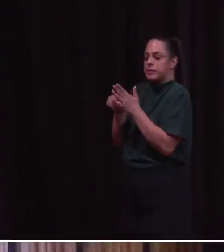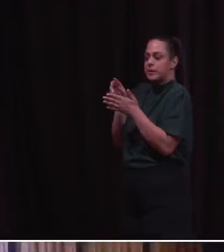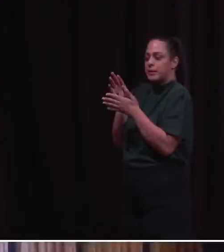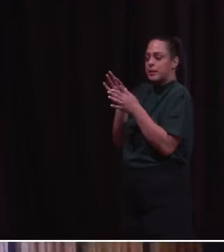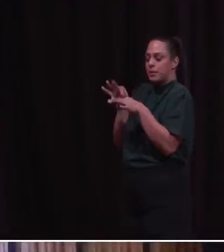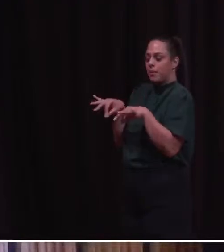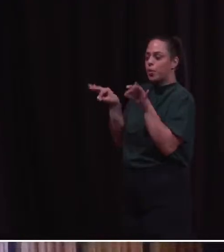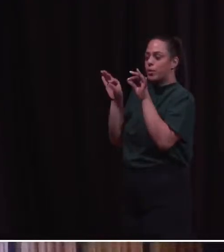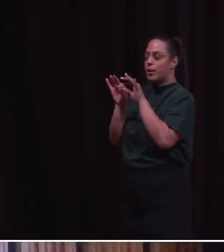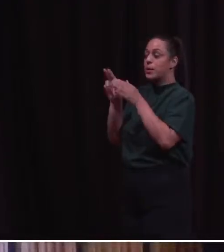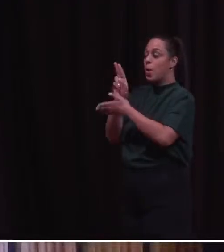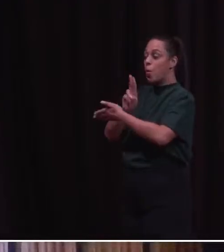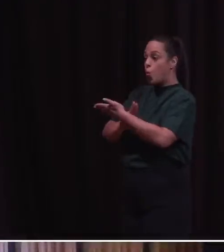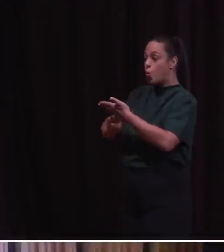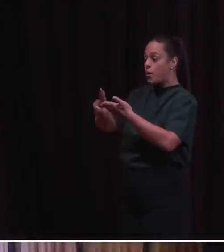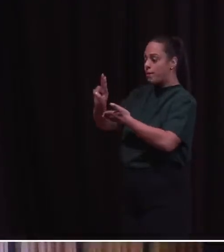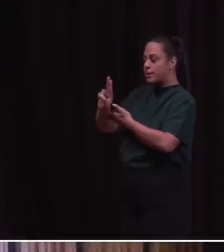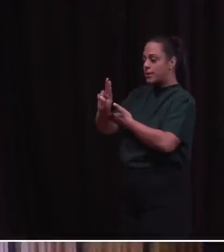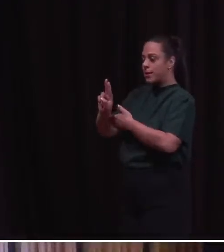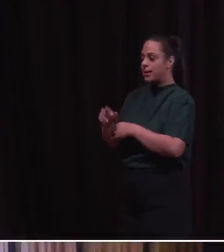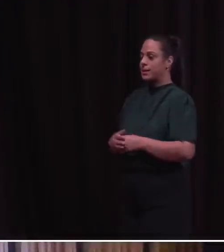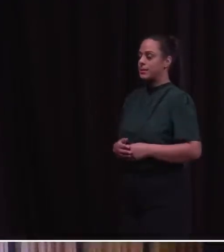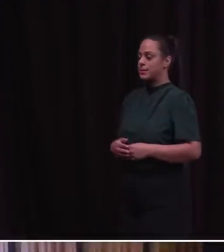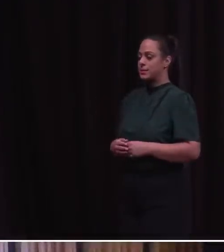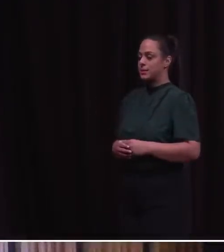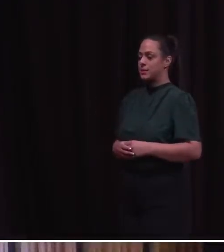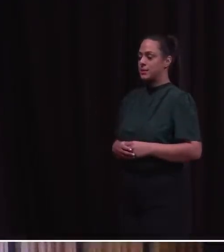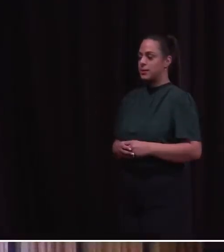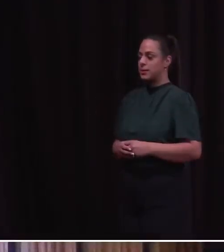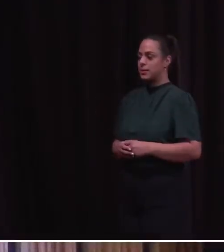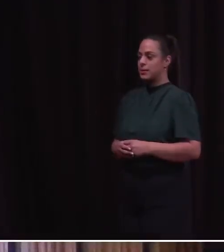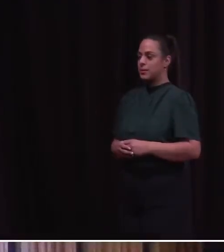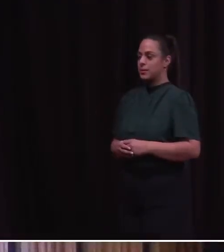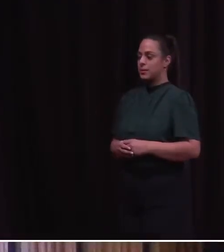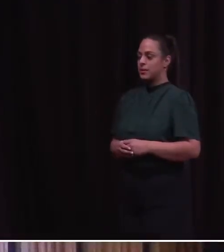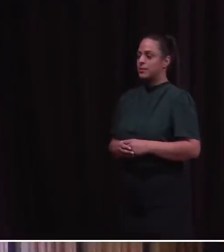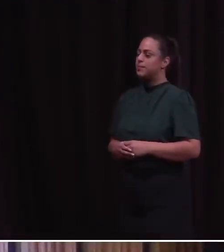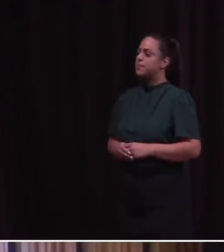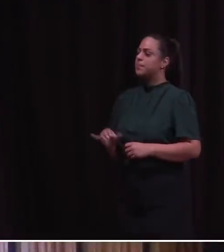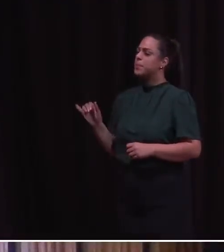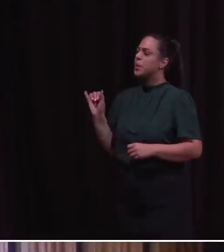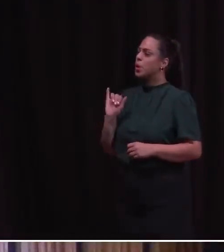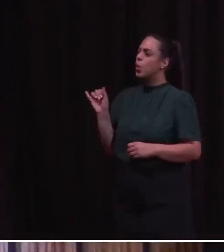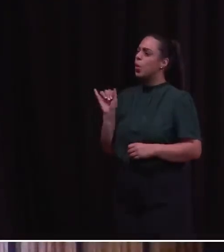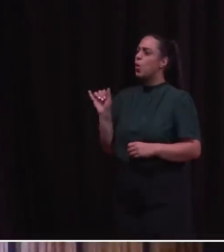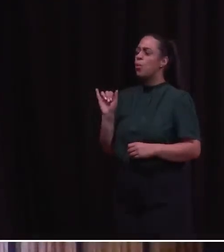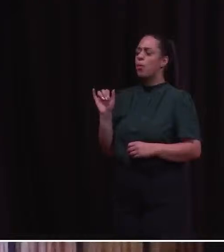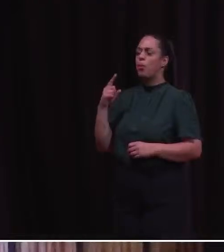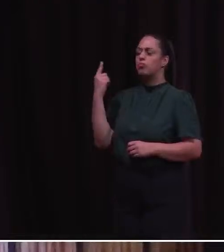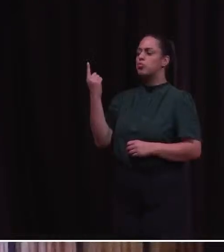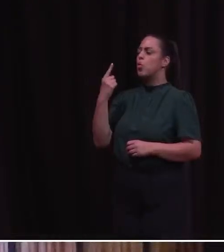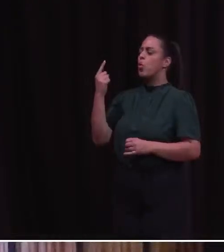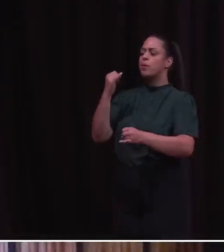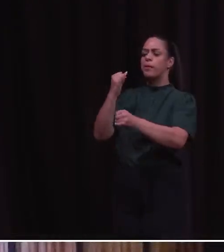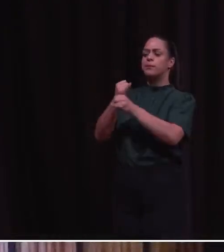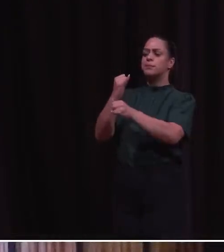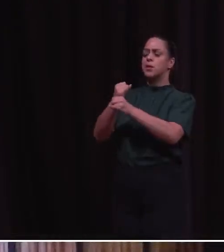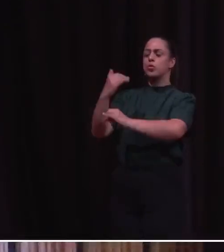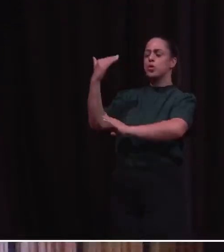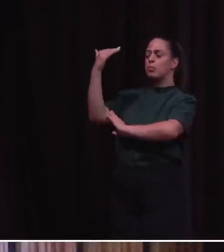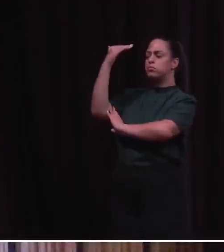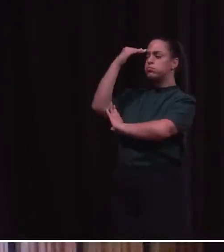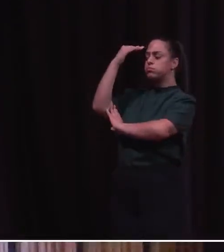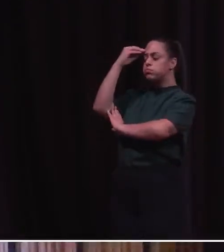see themselves as the only institution of knowledge. In fact, I think what should go on